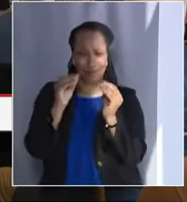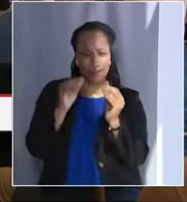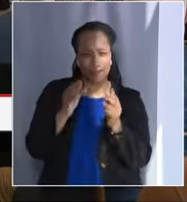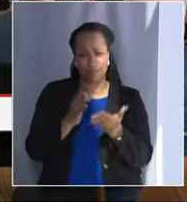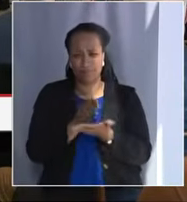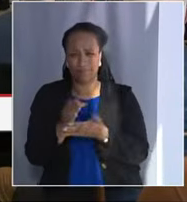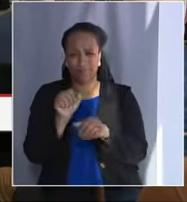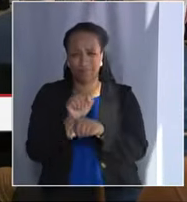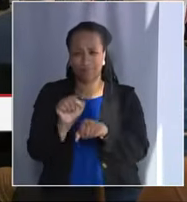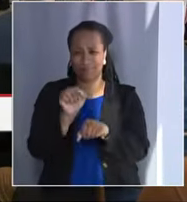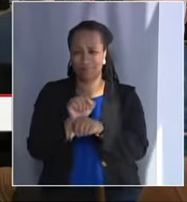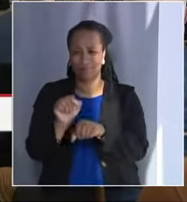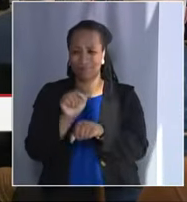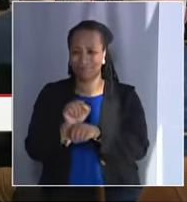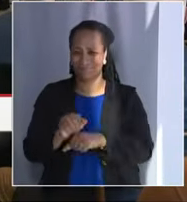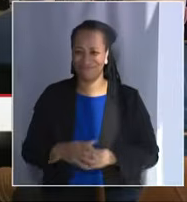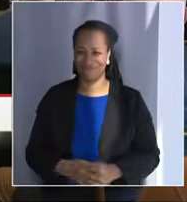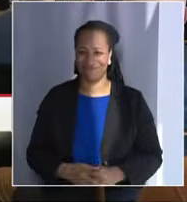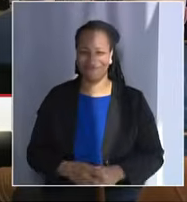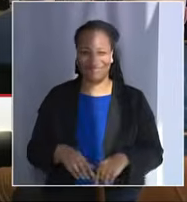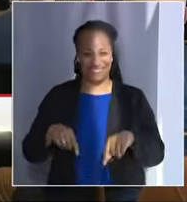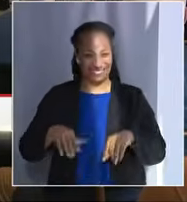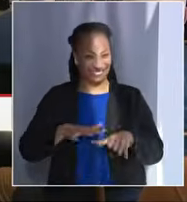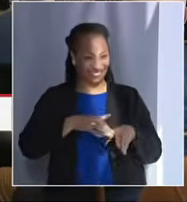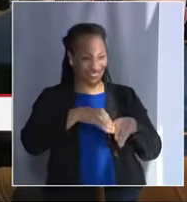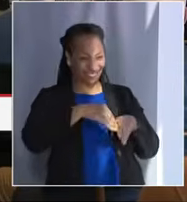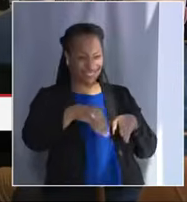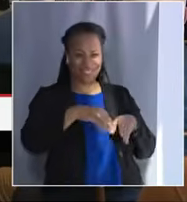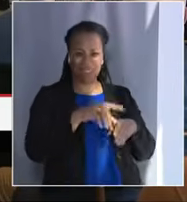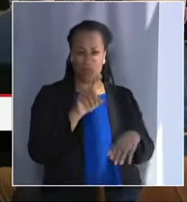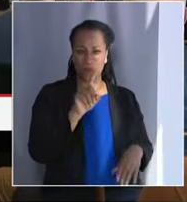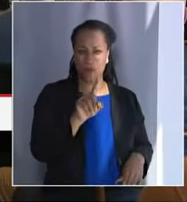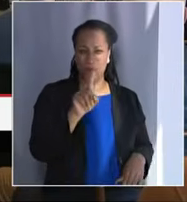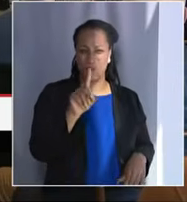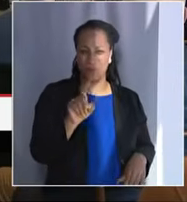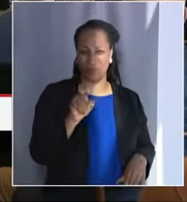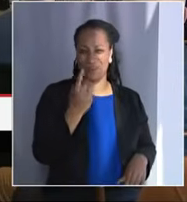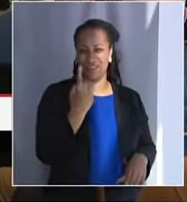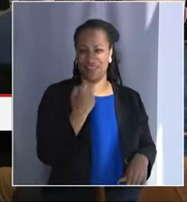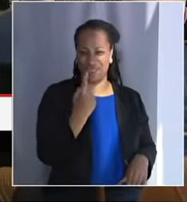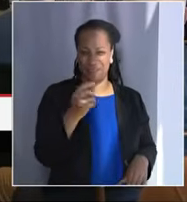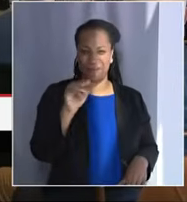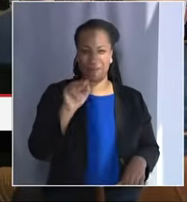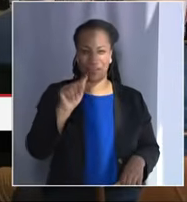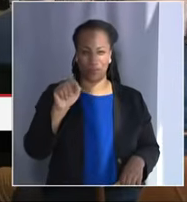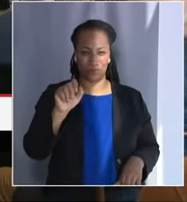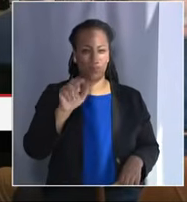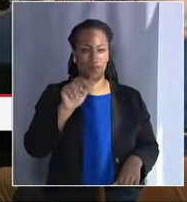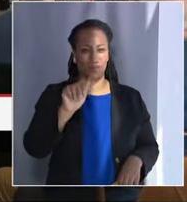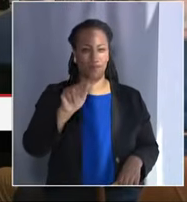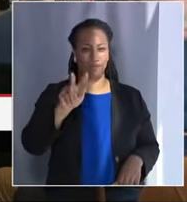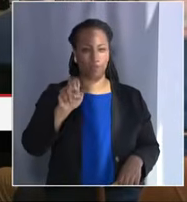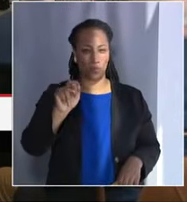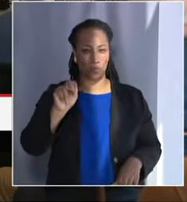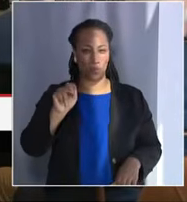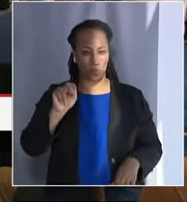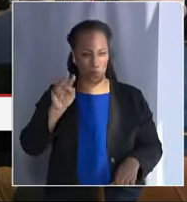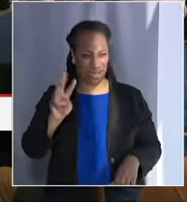May it be an academic place that cultivates intellectual curiosity, new knowledge, and creative